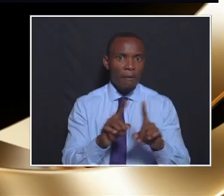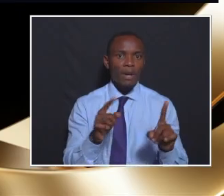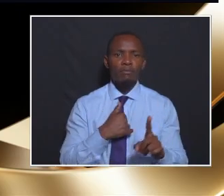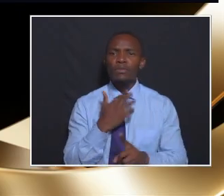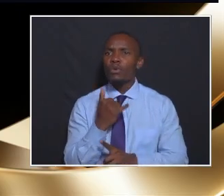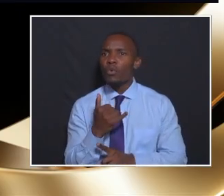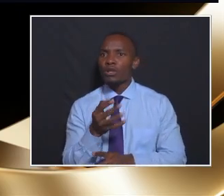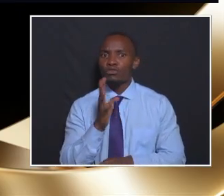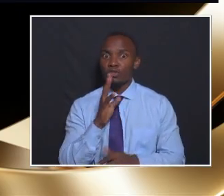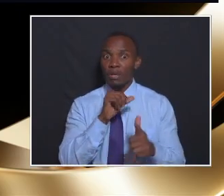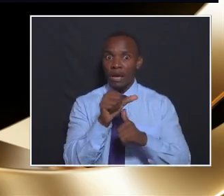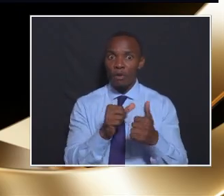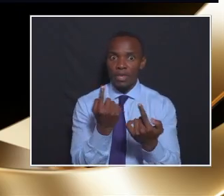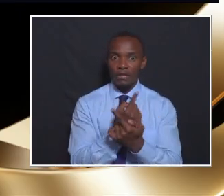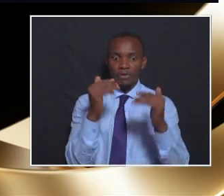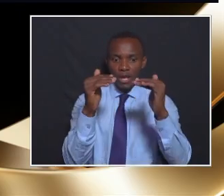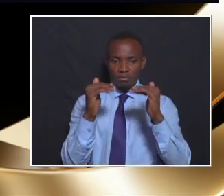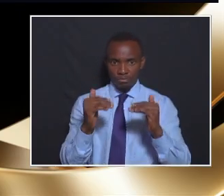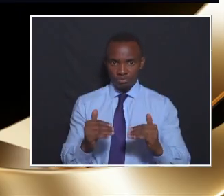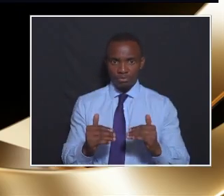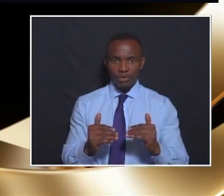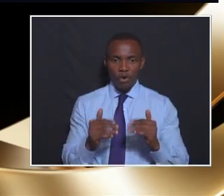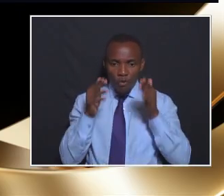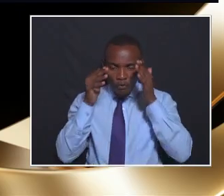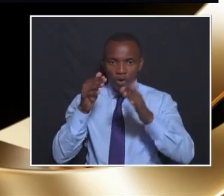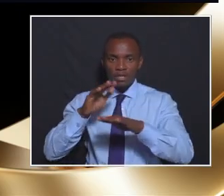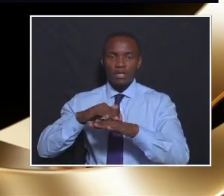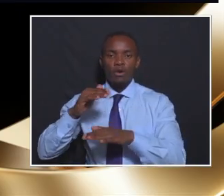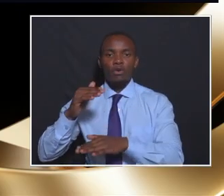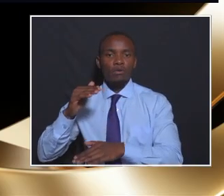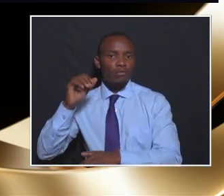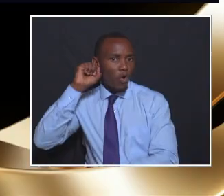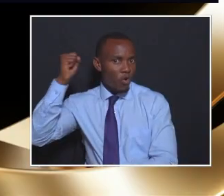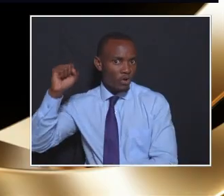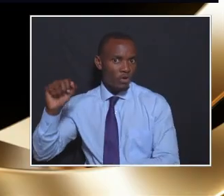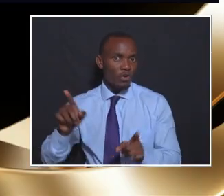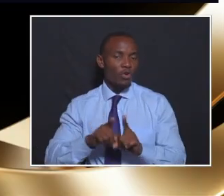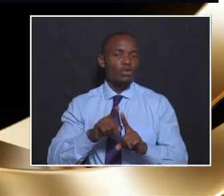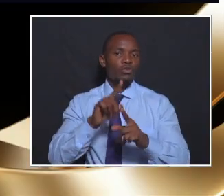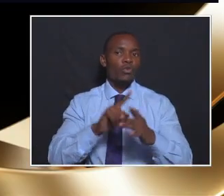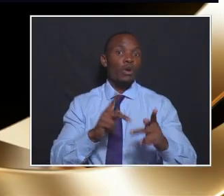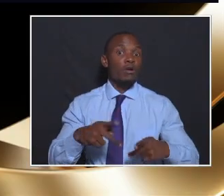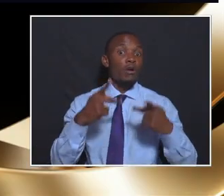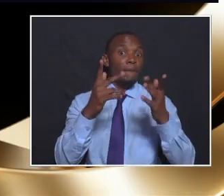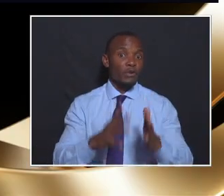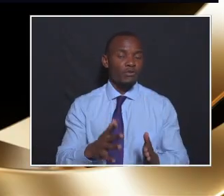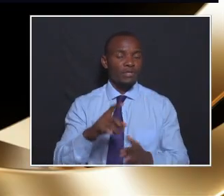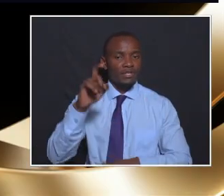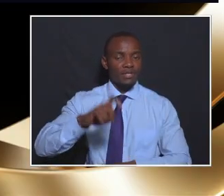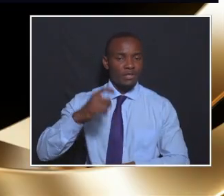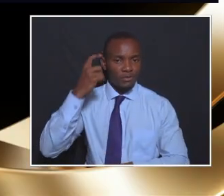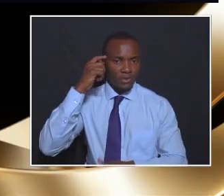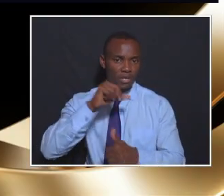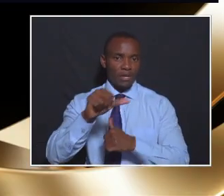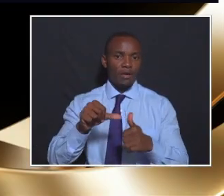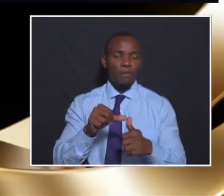about the stages of production in the perspective of audio and what directors or producers need to be thinking about. So